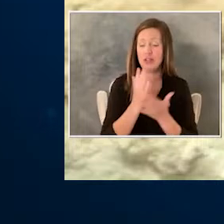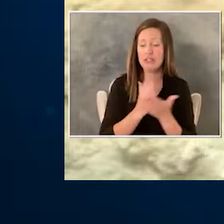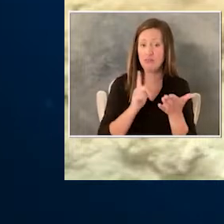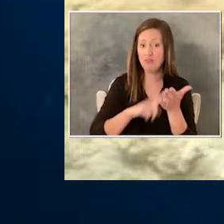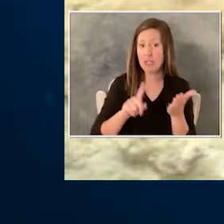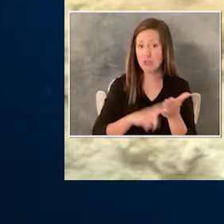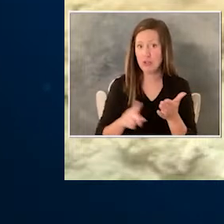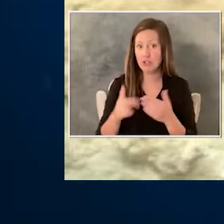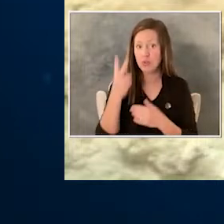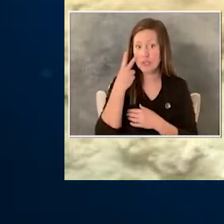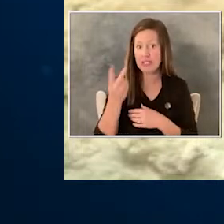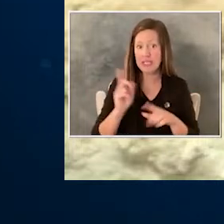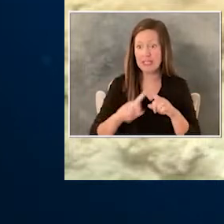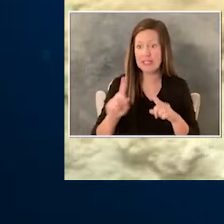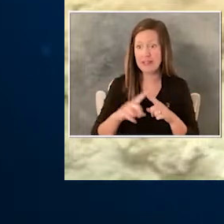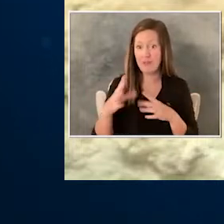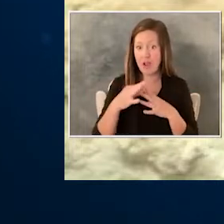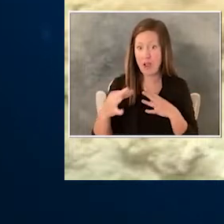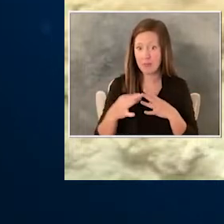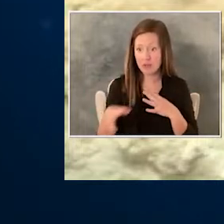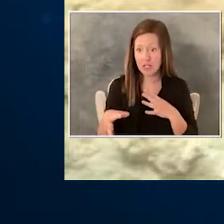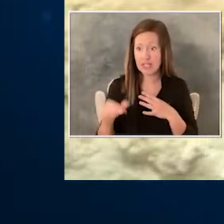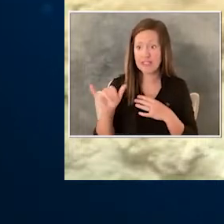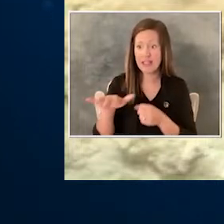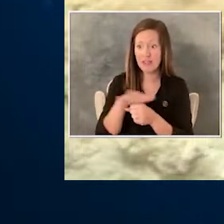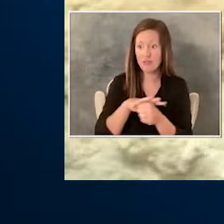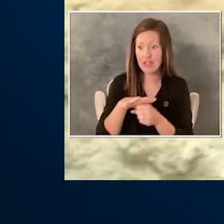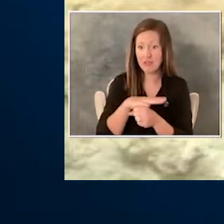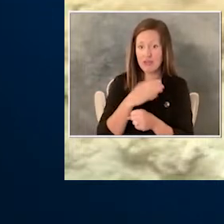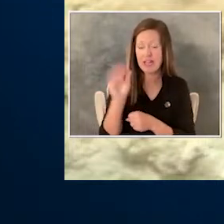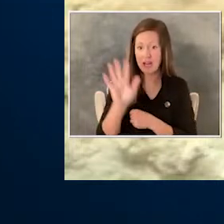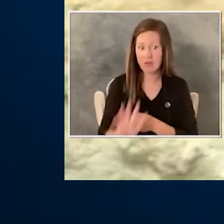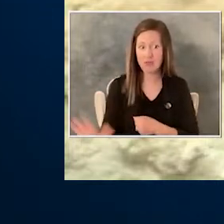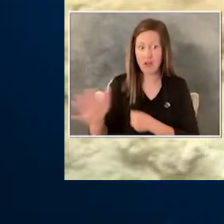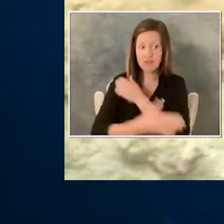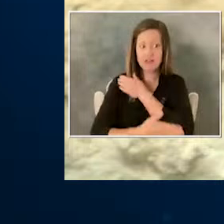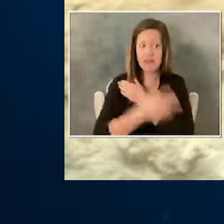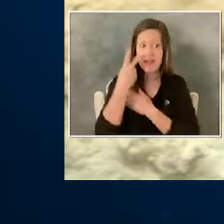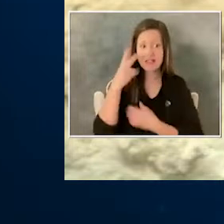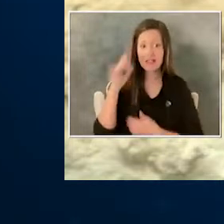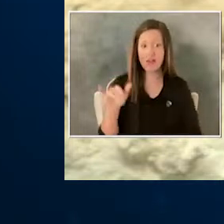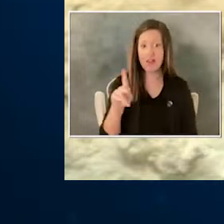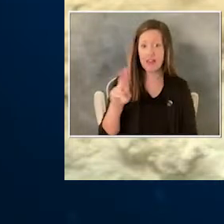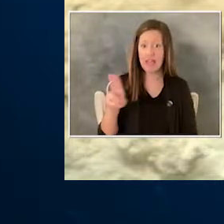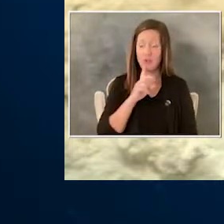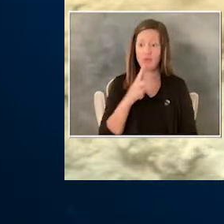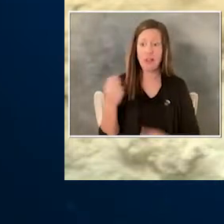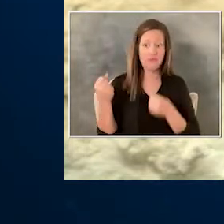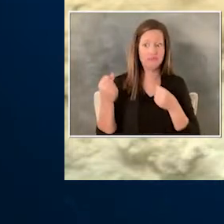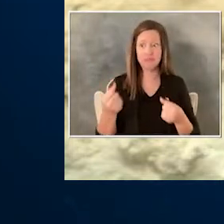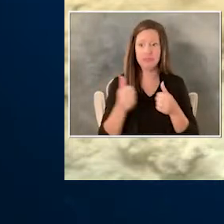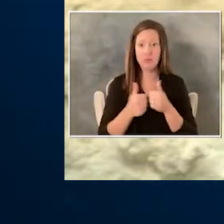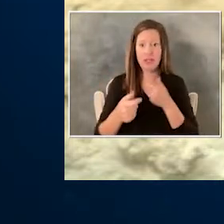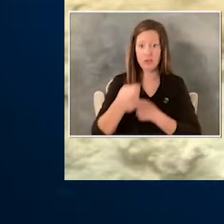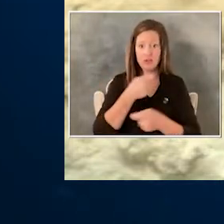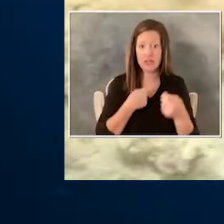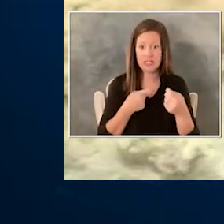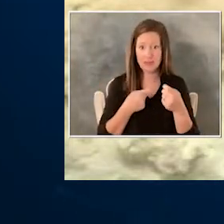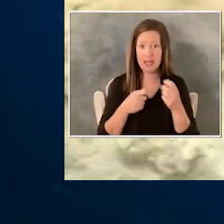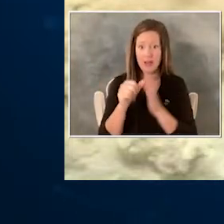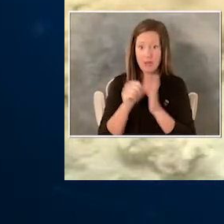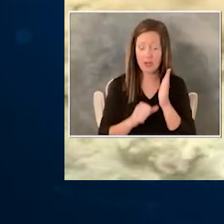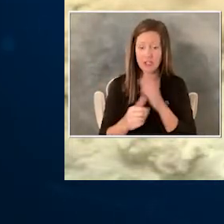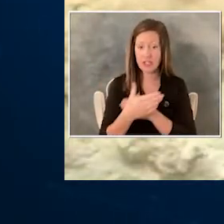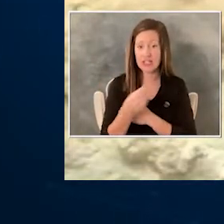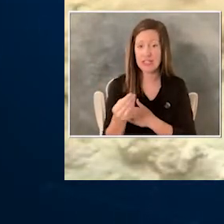options in the region and across the country, and saw that KU was really had strength in transplant operations.